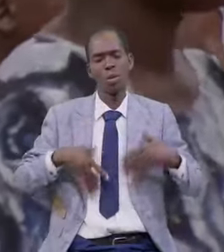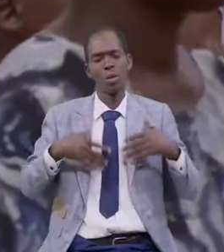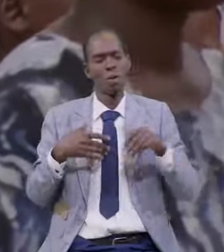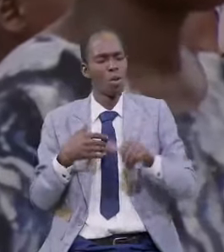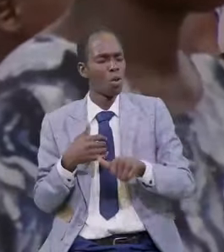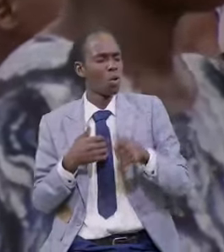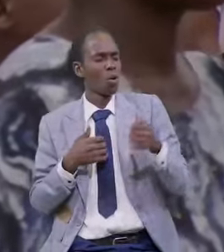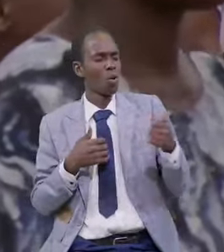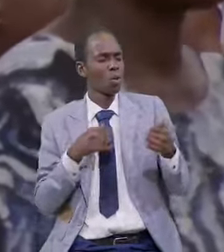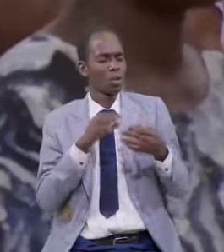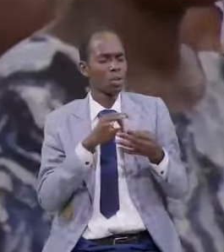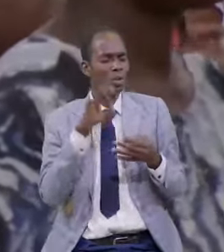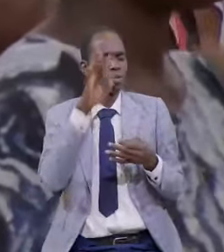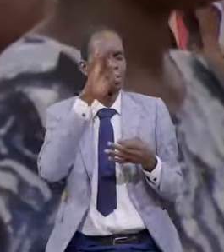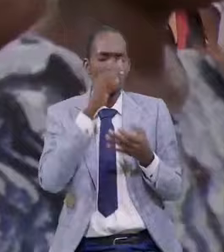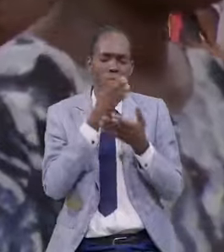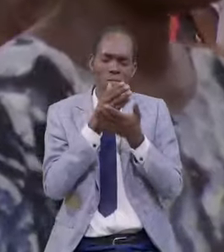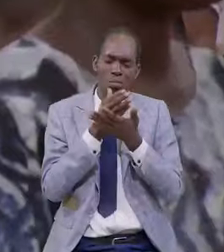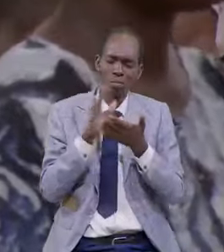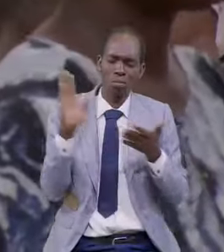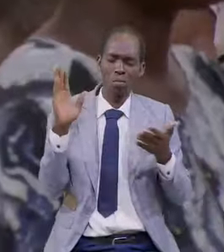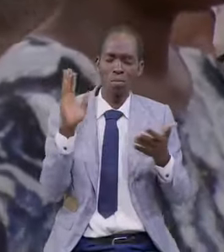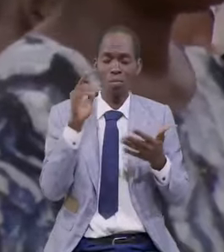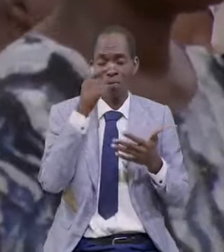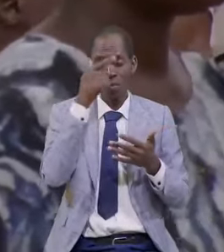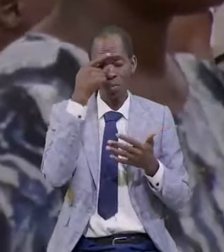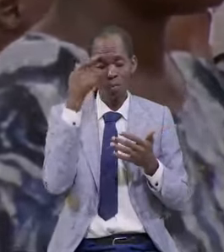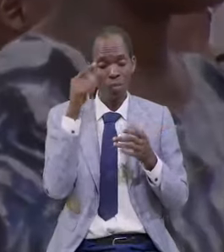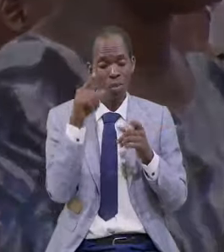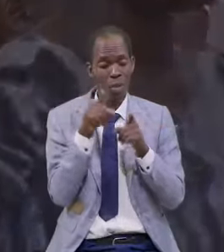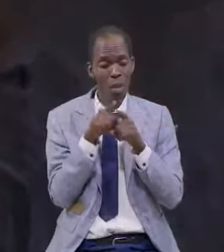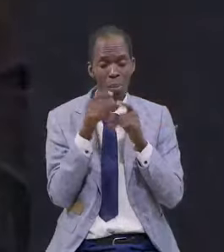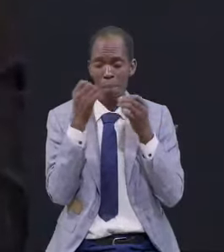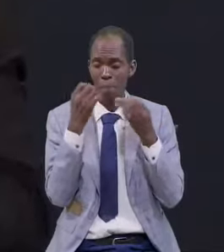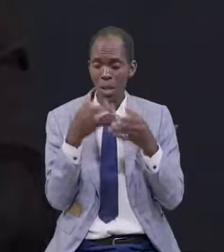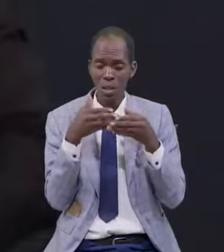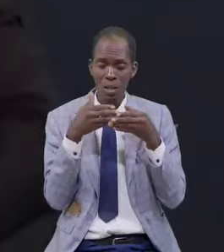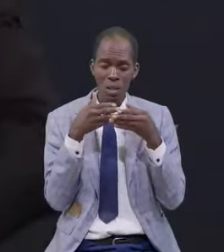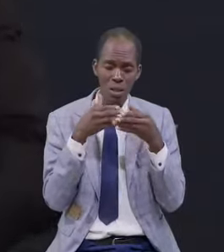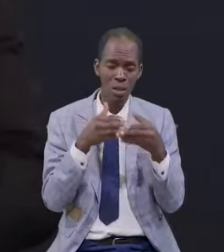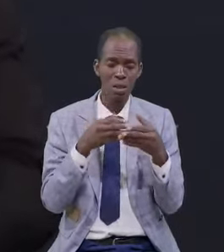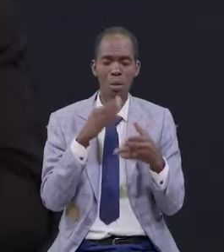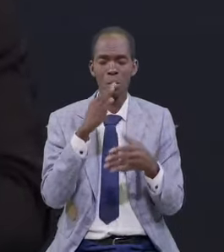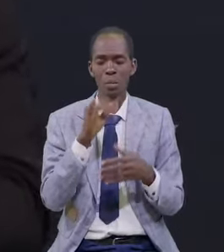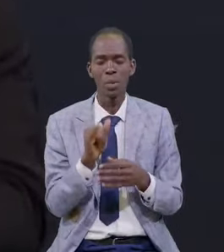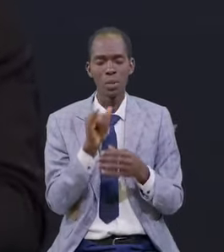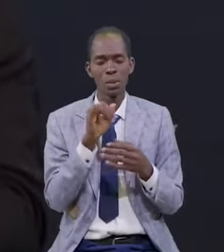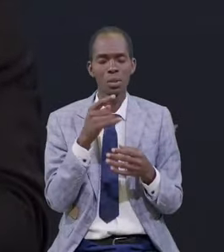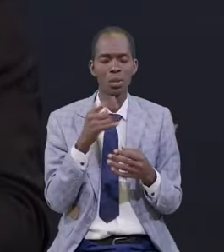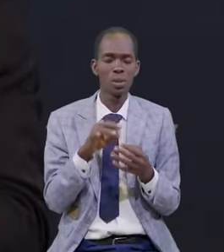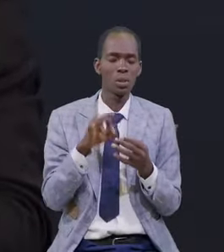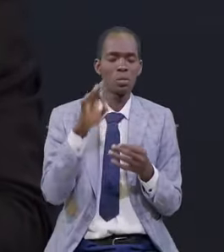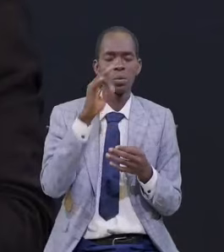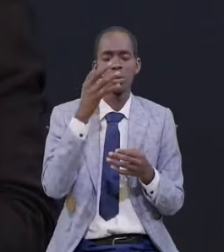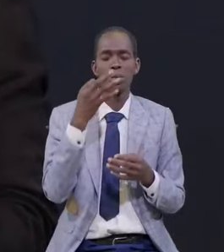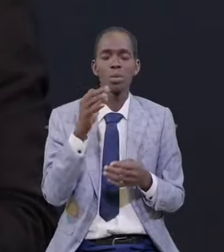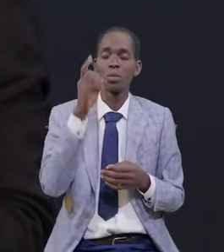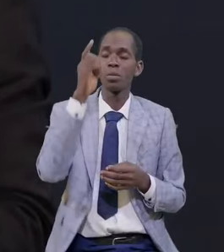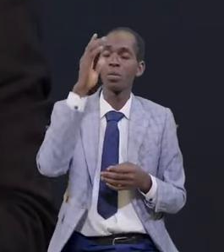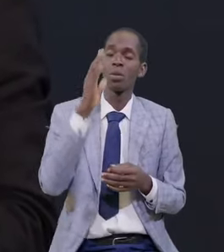as are led by the spirit of God they they are the sons of